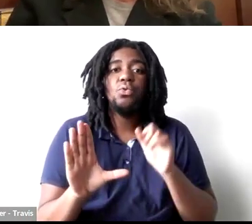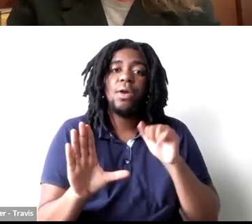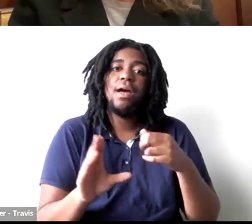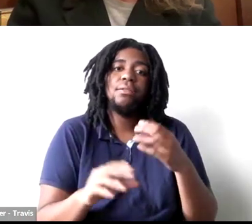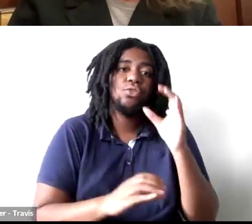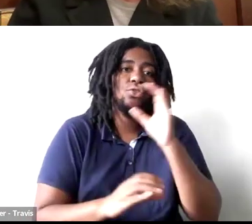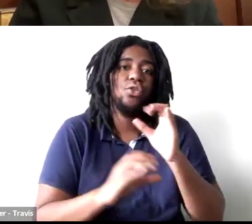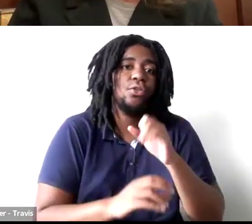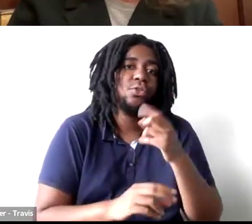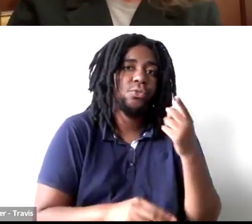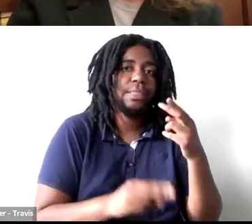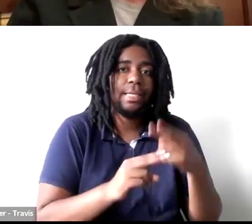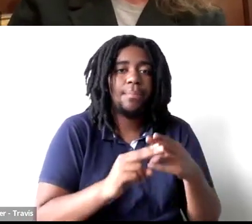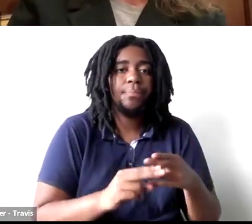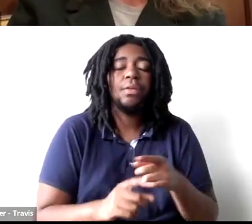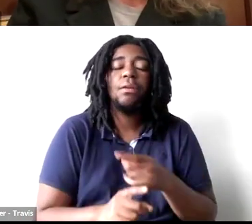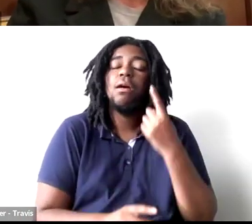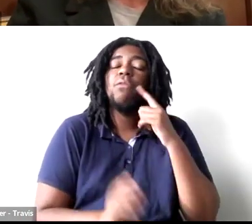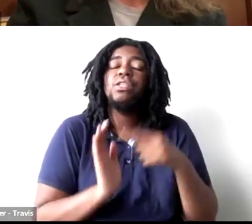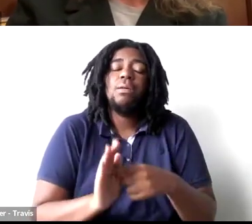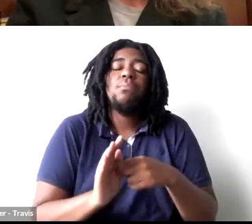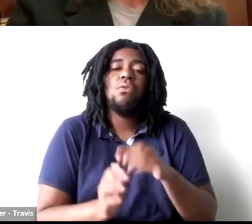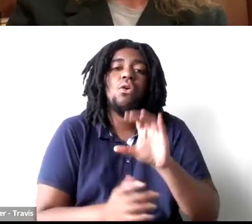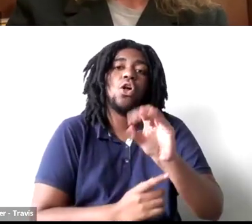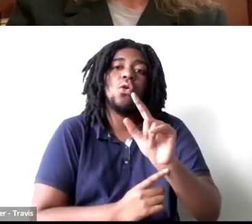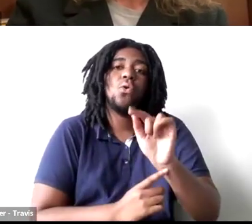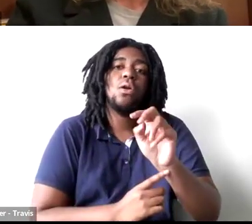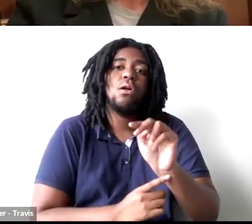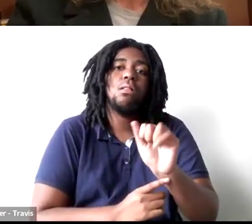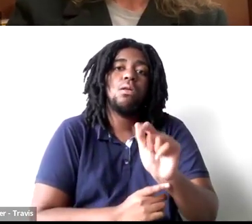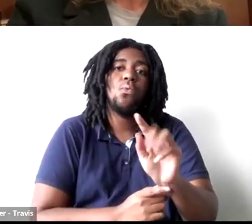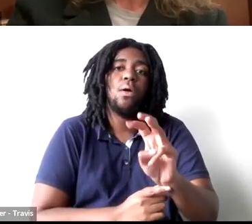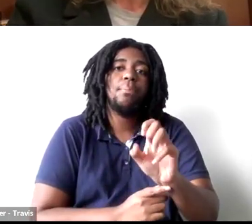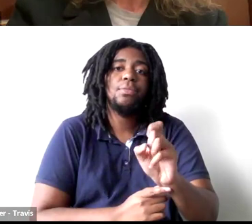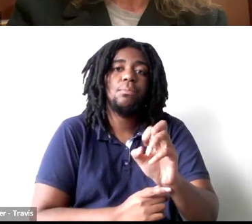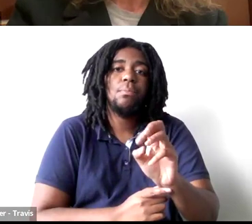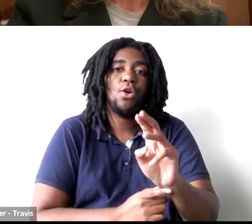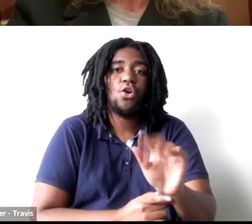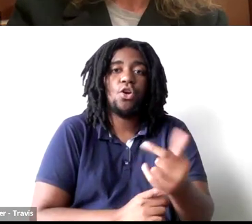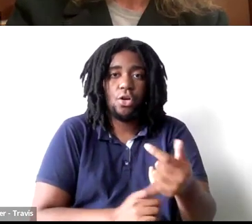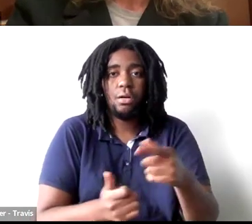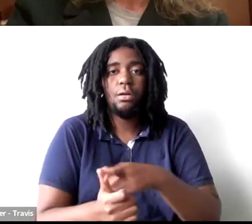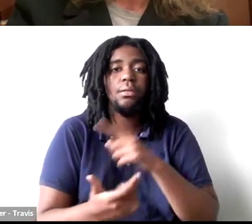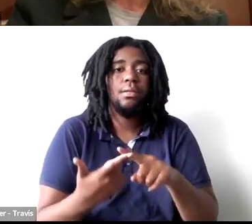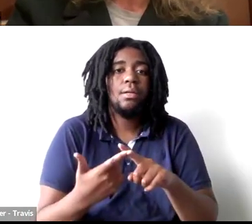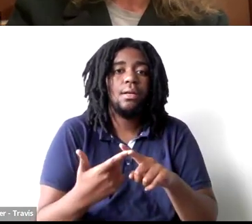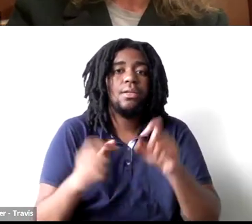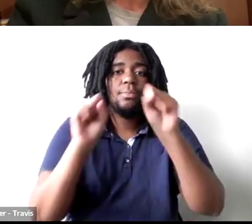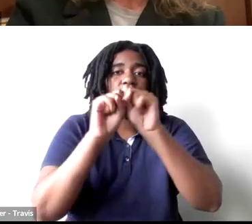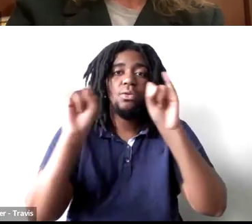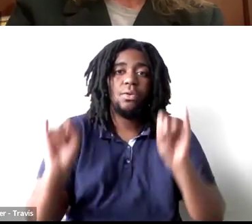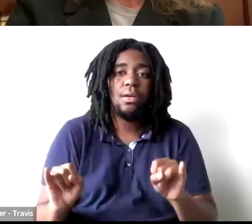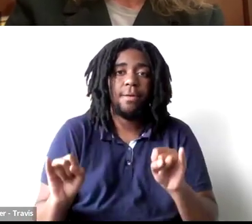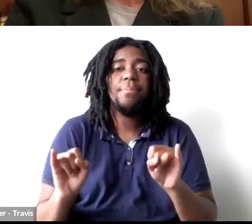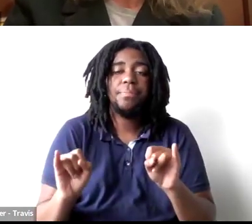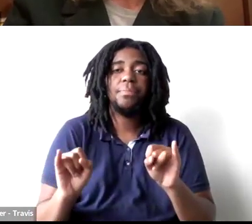Colonial Williamsburg's collections, and definitely at the Smithsonian's William Bache silhouettes,